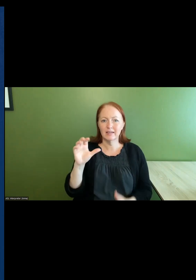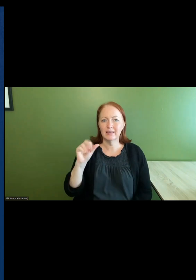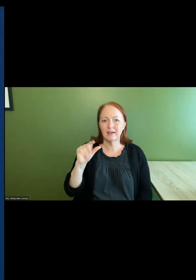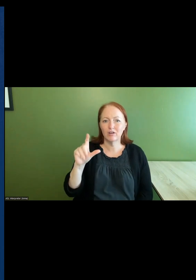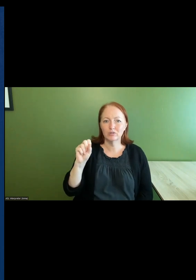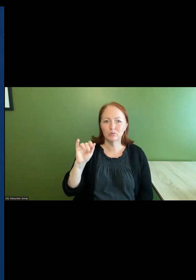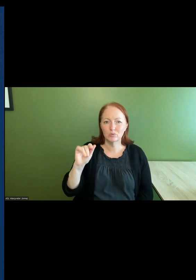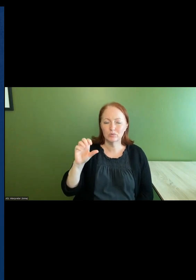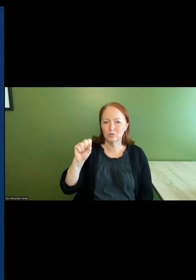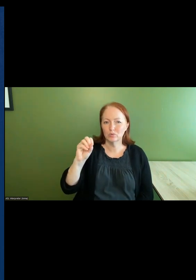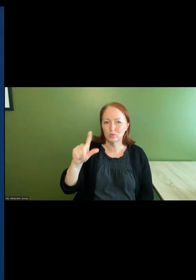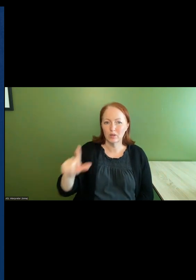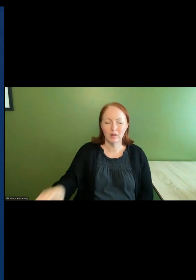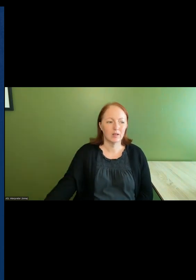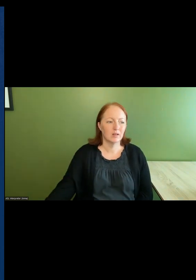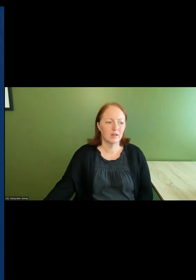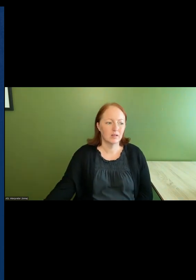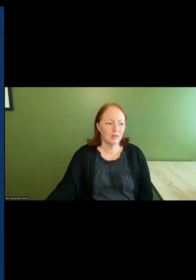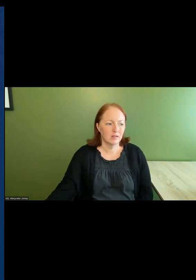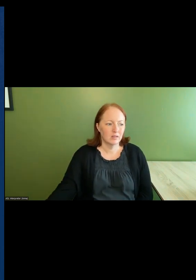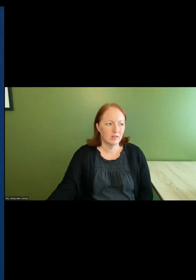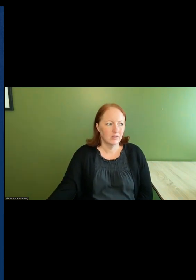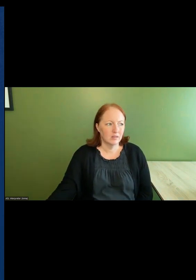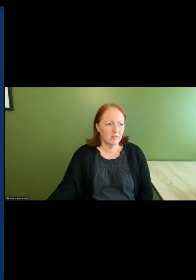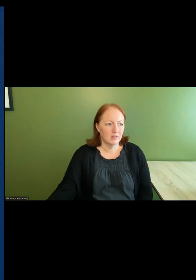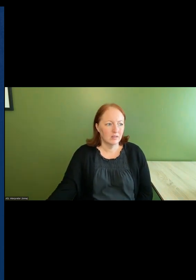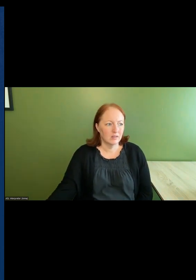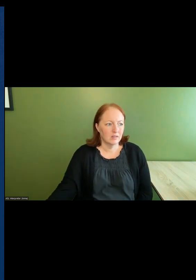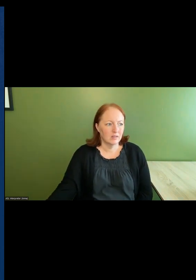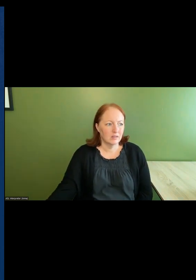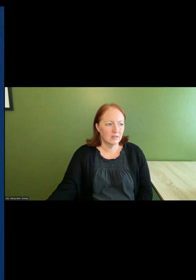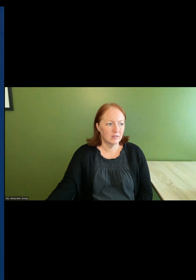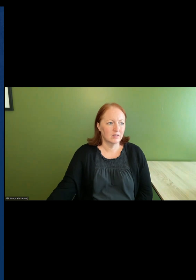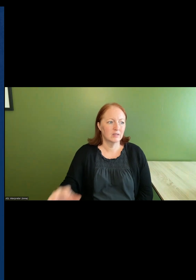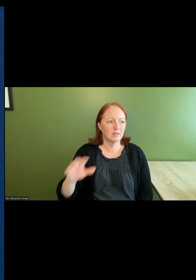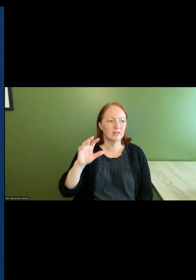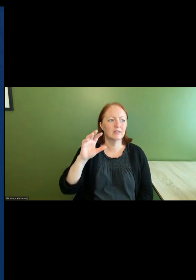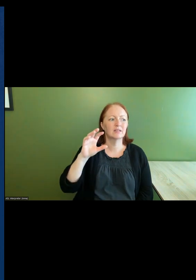Sewell. So Nancy, if you could navigate us back. I know there's a little bit of